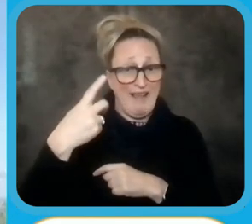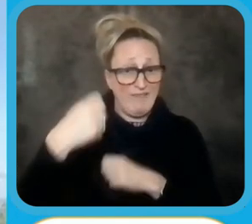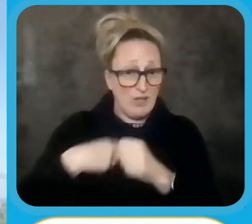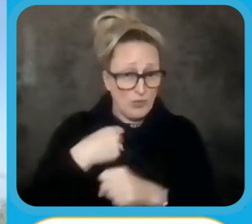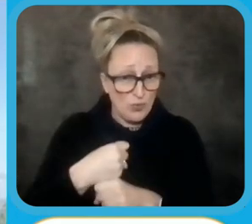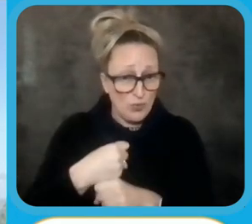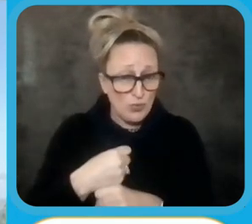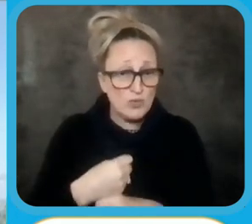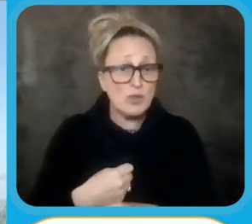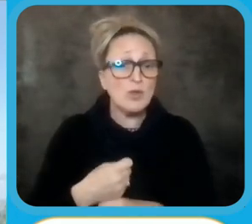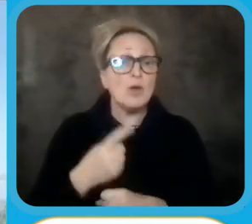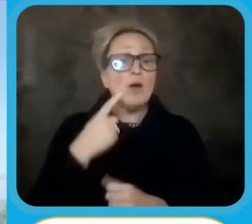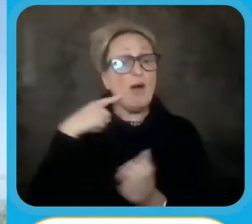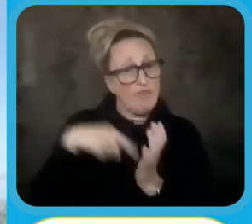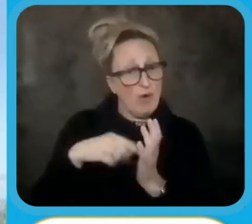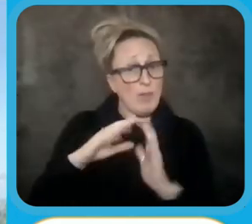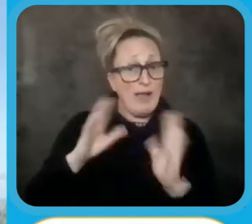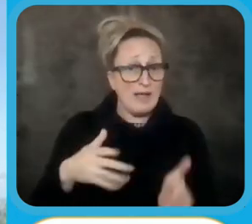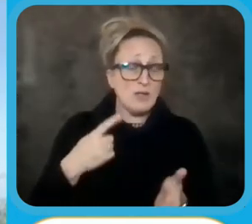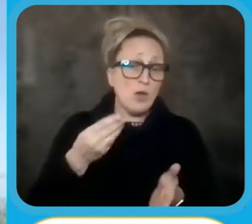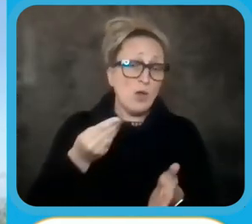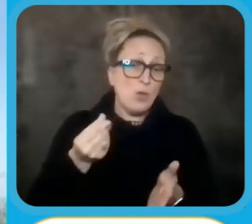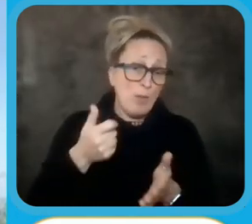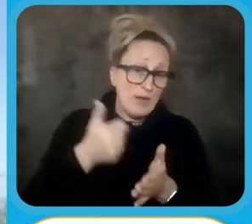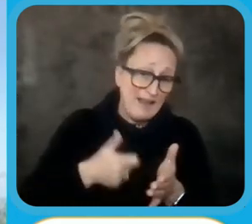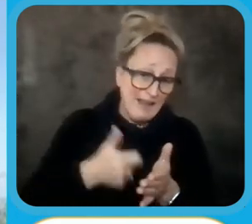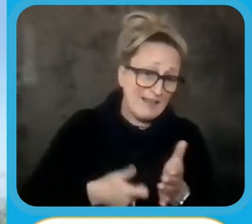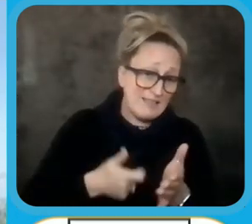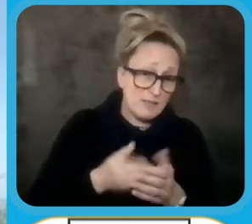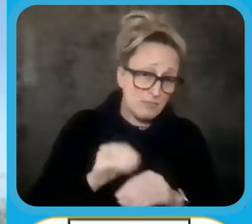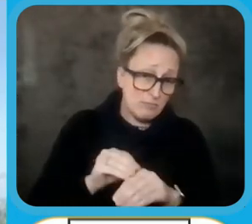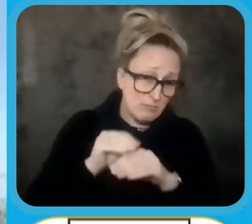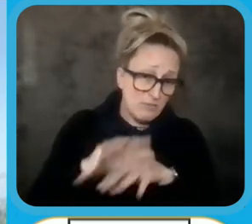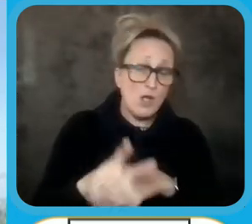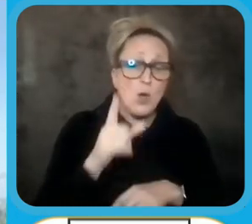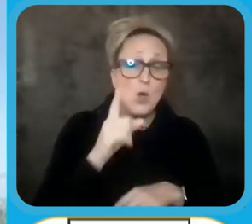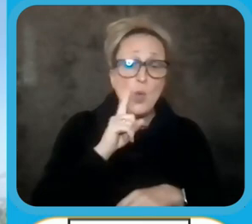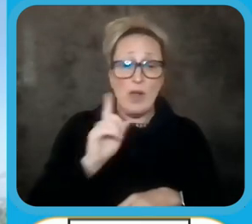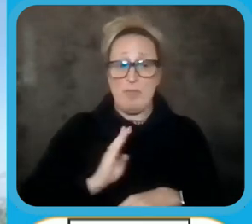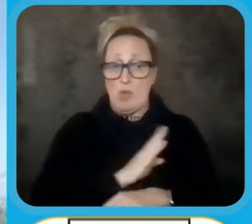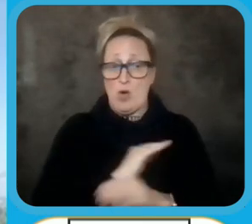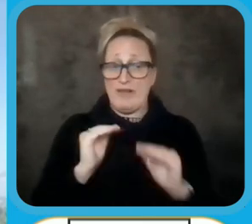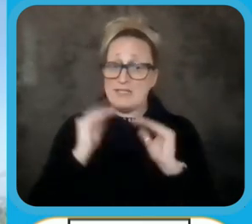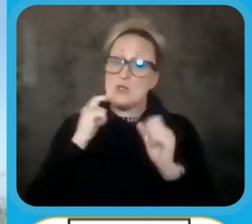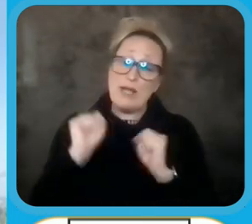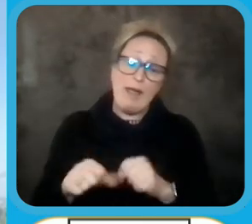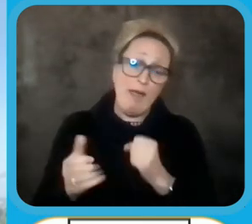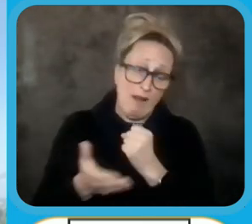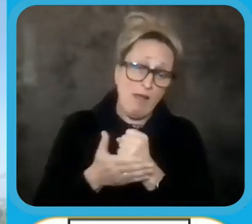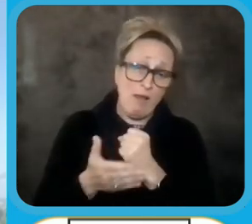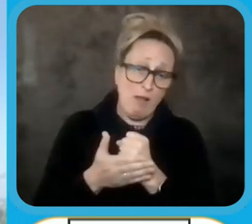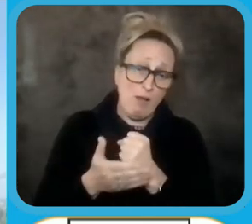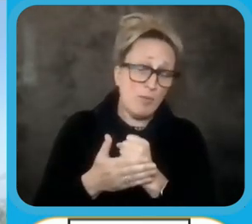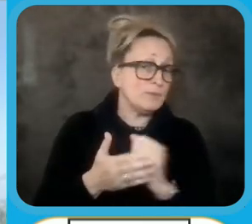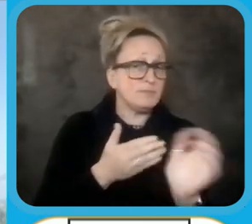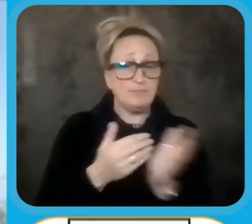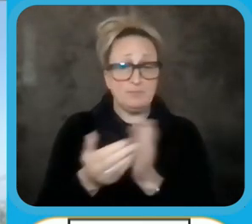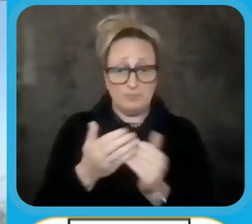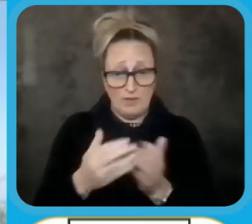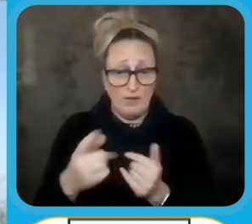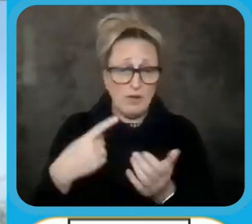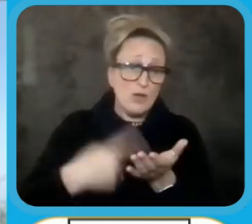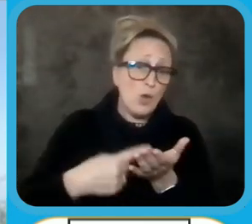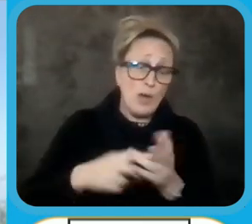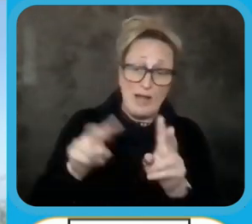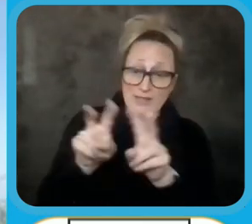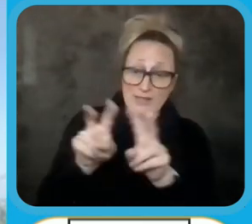All affordable housing has property tax implications, which is where the Board of Equalization can help. Whether we're talking about assessed